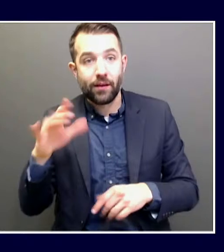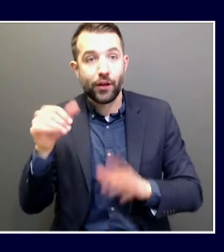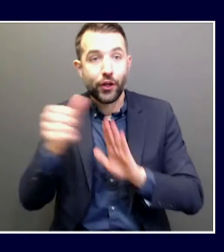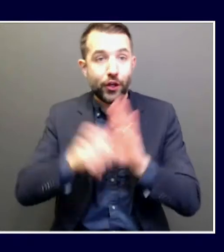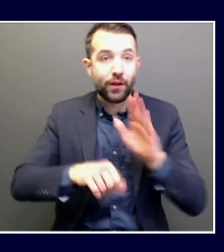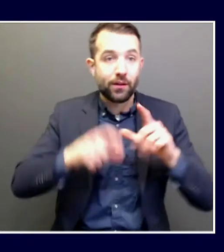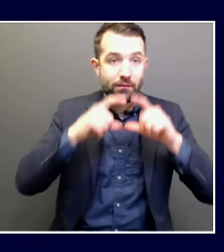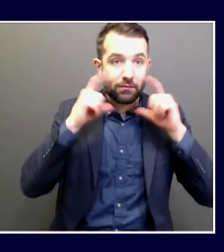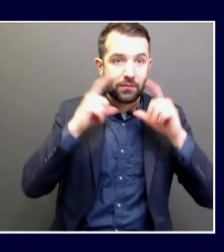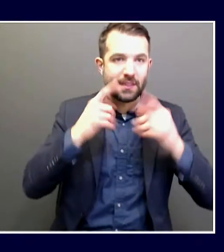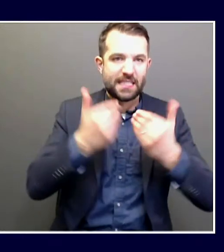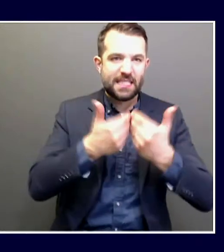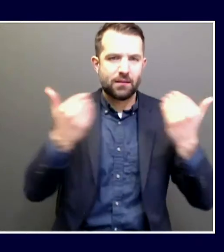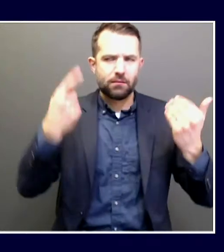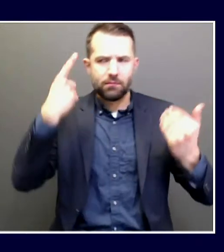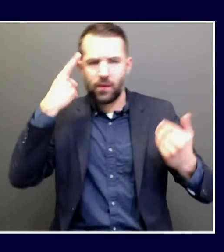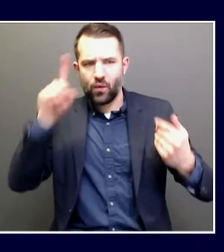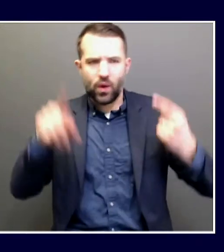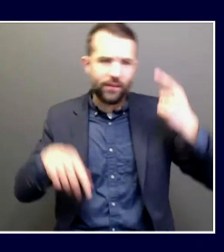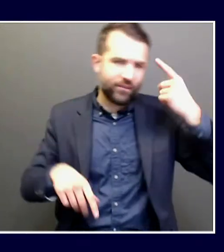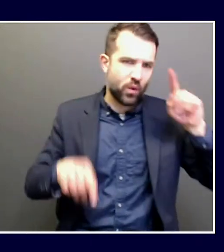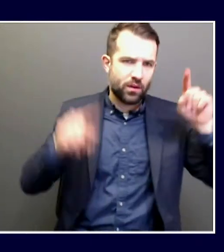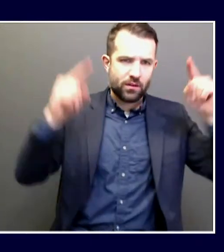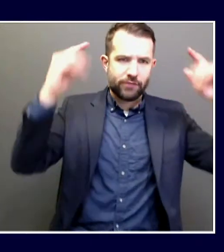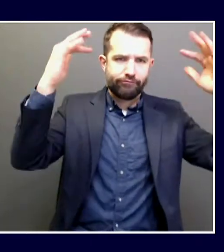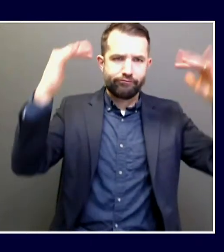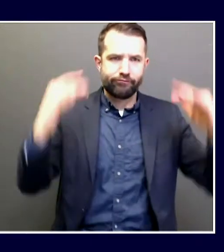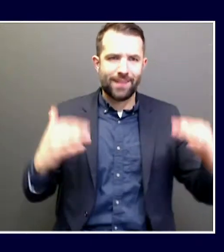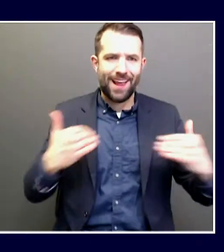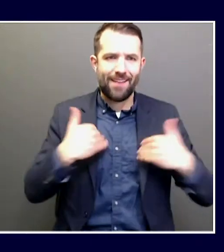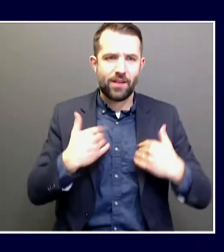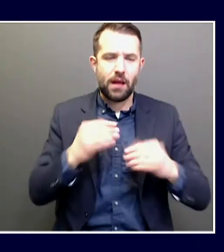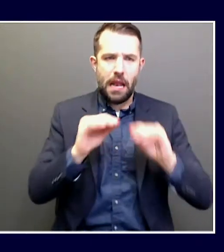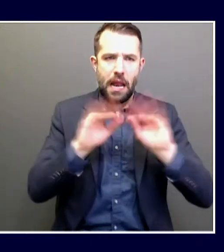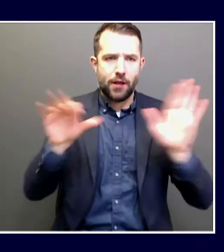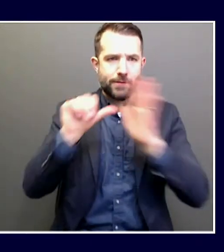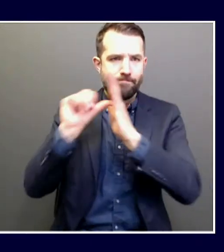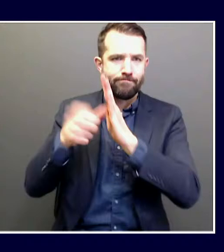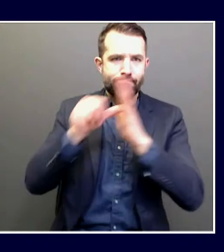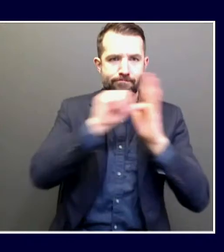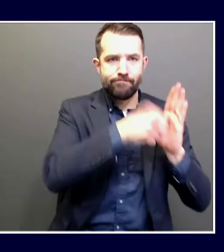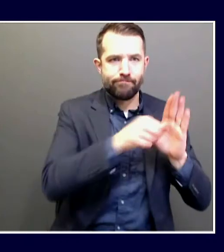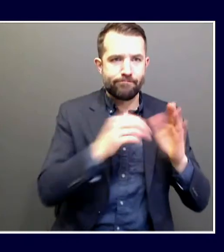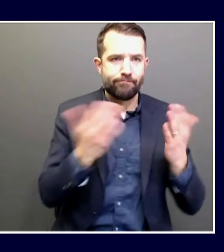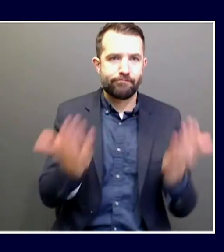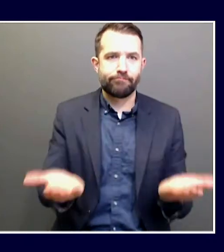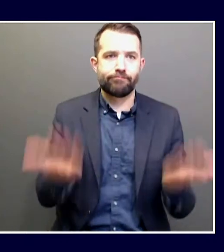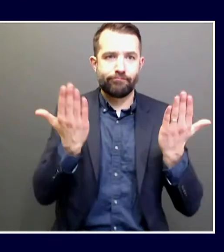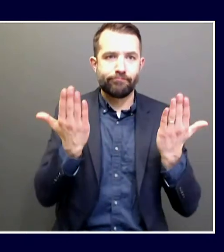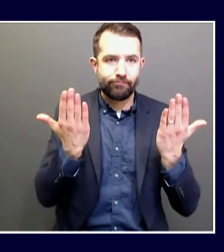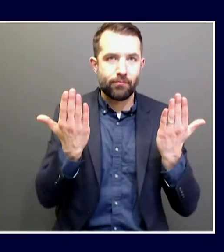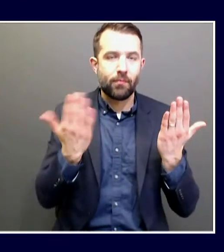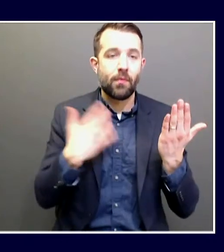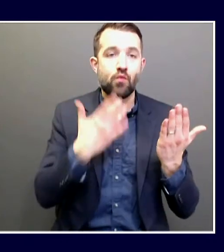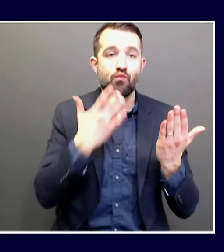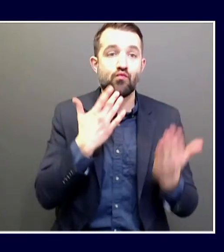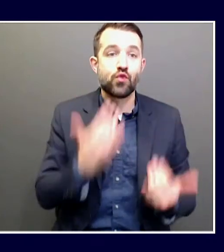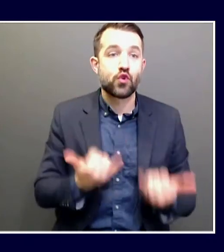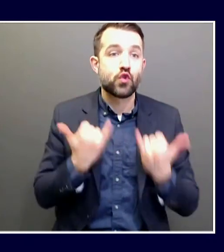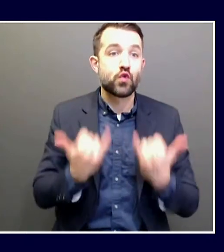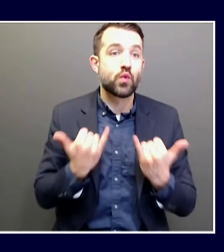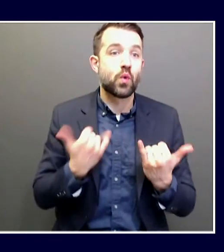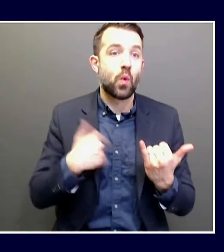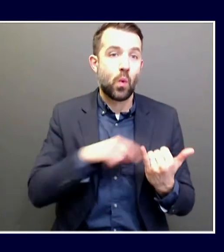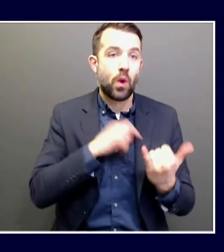are grateful that we are at a point where we don't have that kind of supply chain crunch that we did at the beginning of the